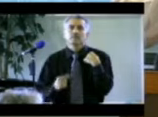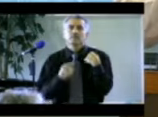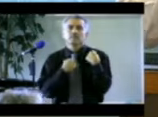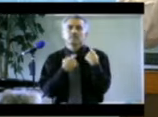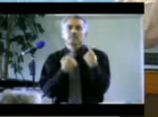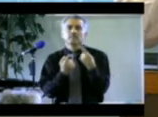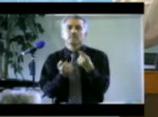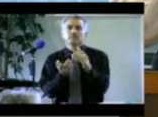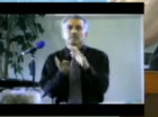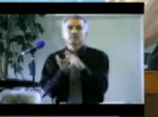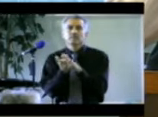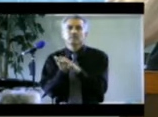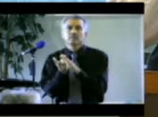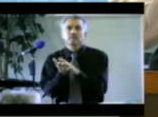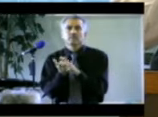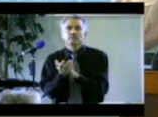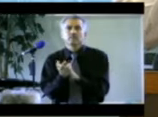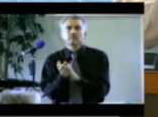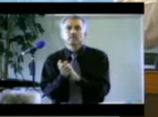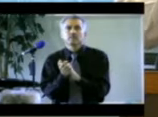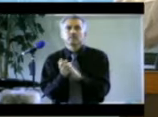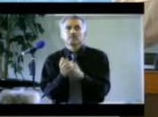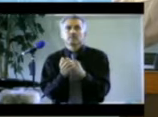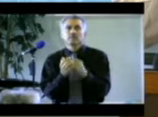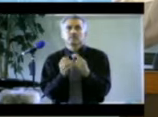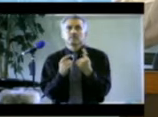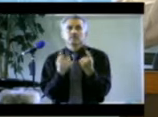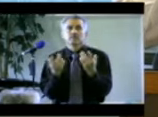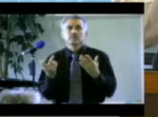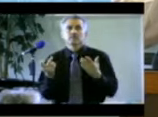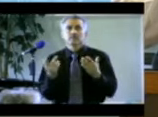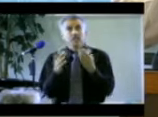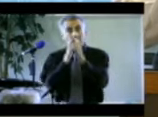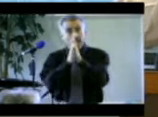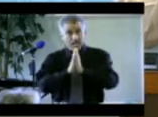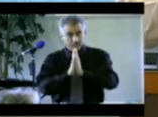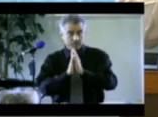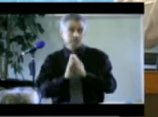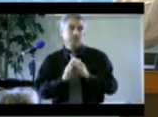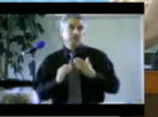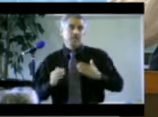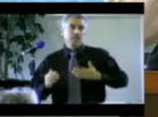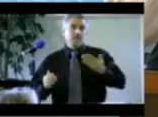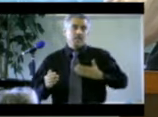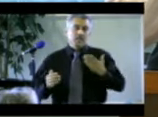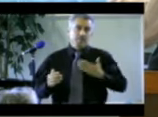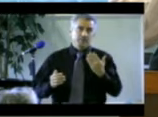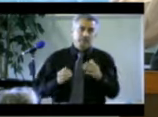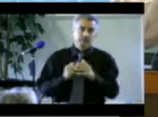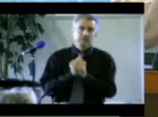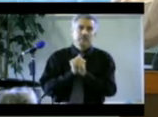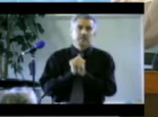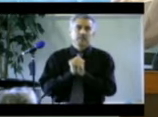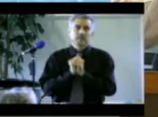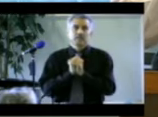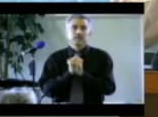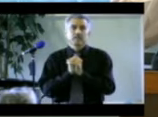praise. I ask for health and happiness, friendship all my